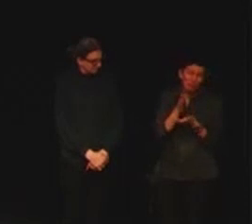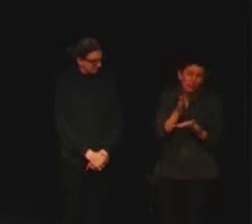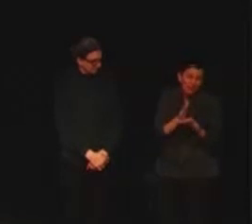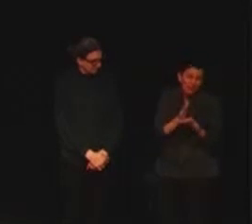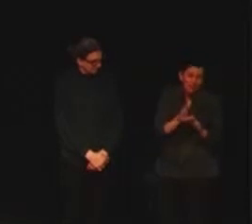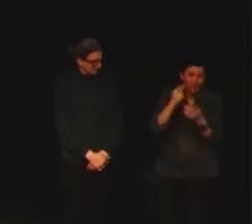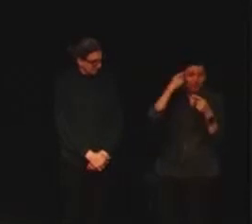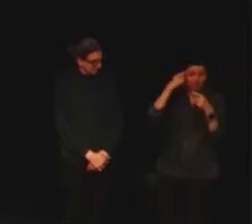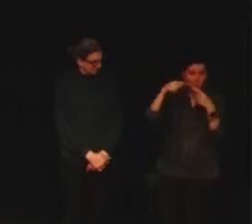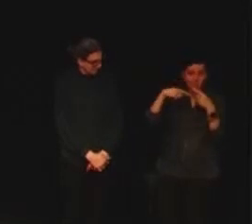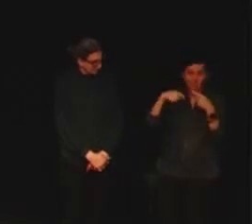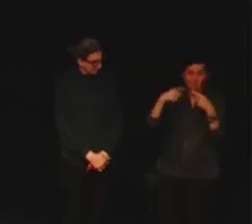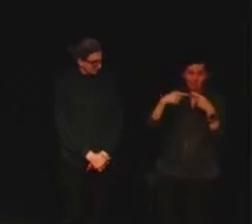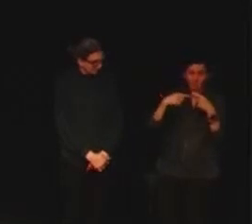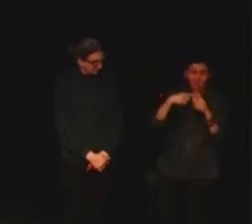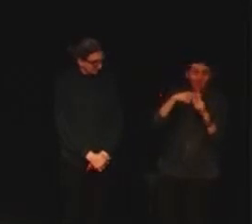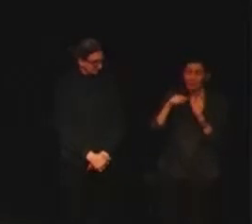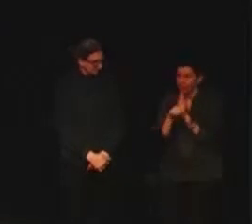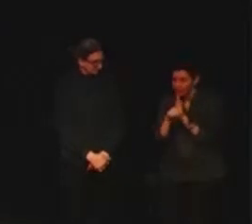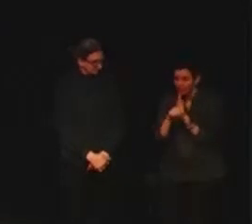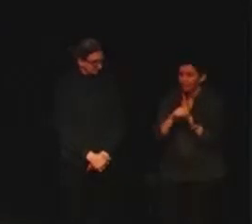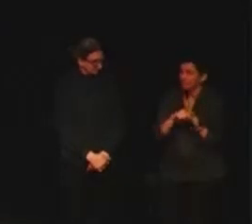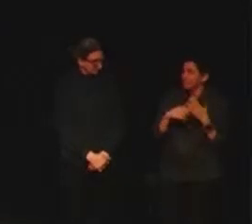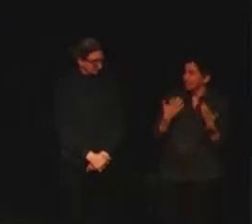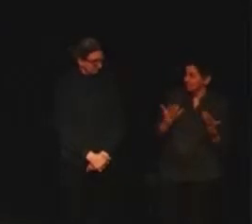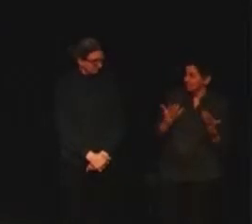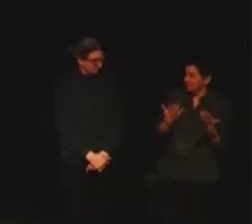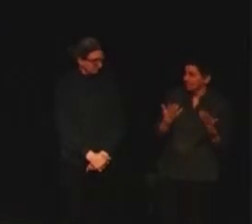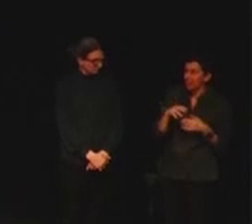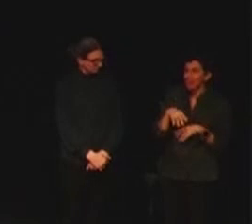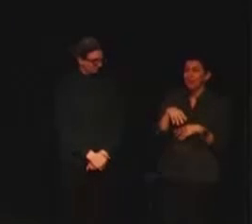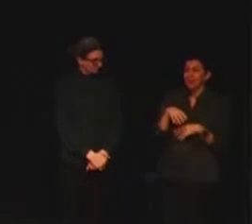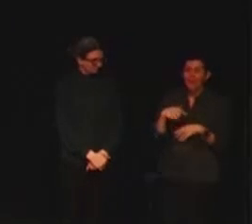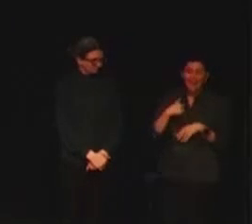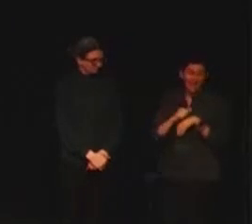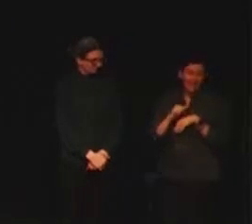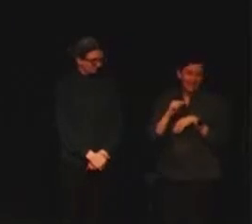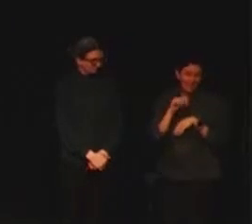spoke to me about Susanna's short. Yeah, which is why I sent it to him.